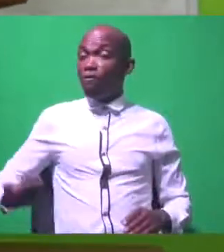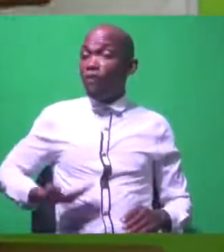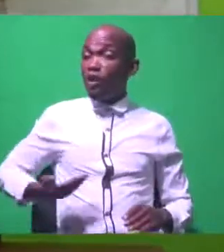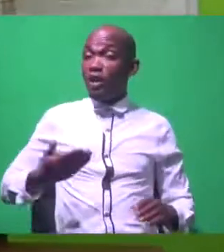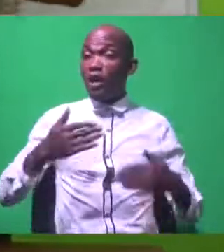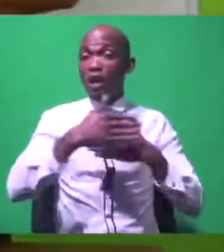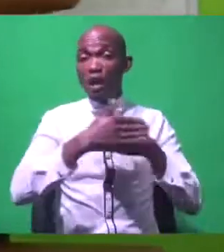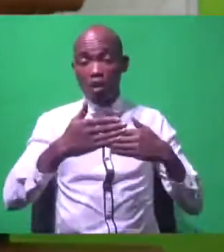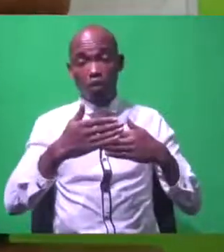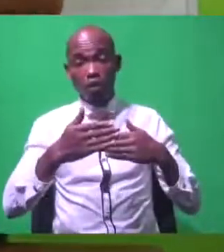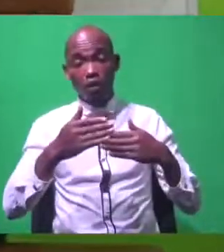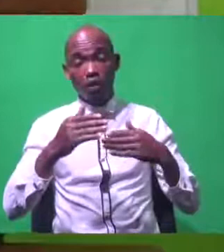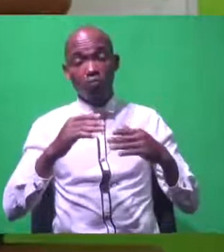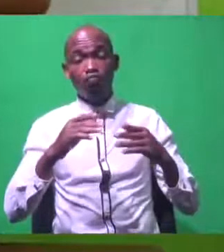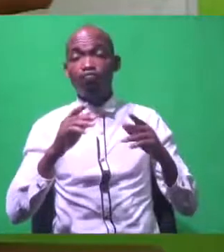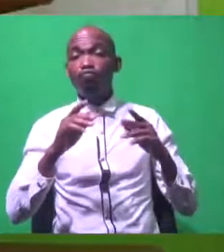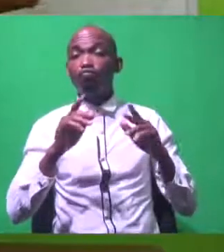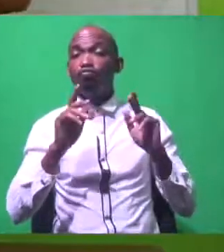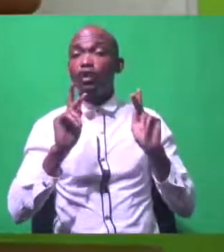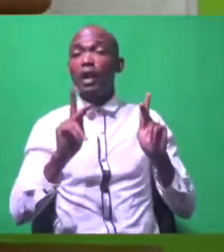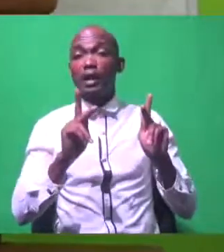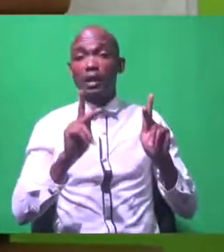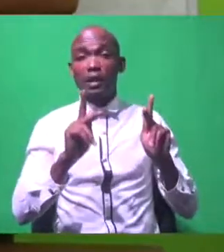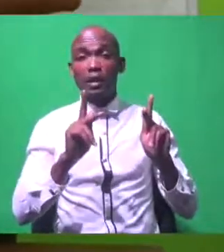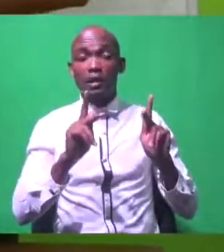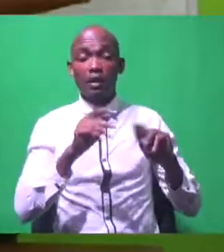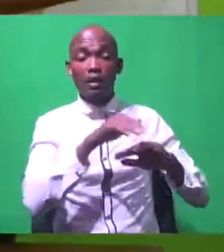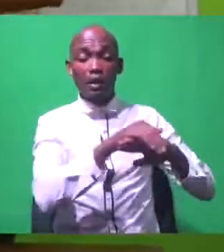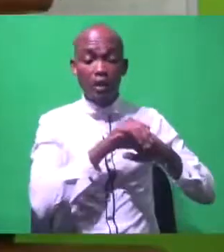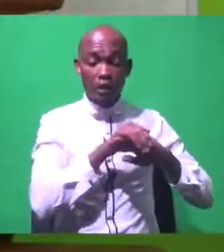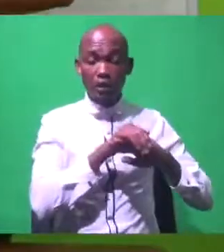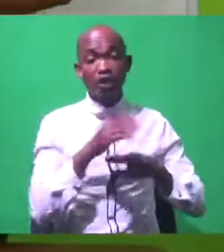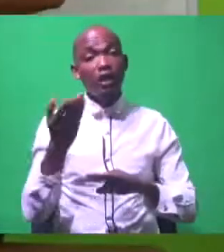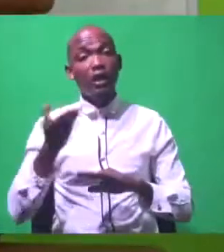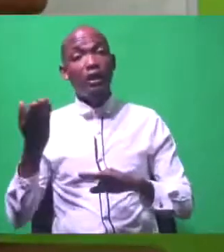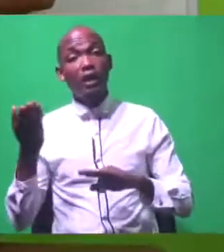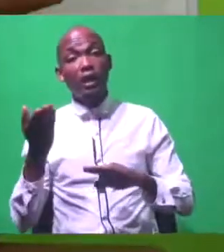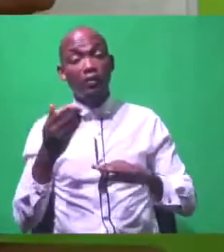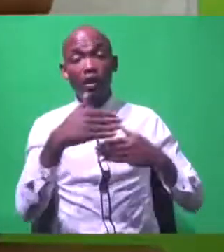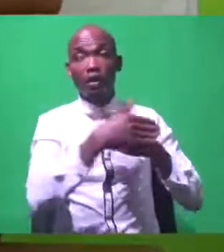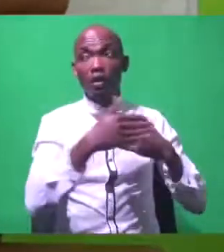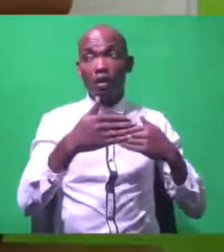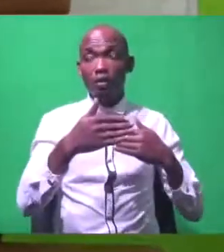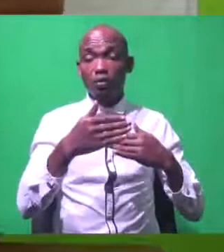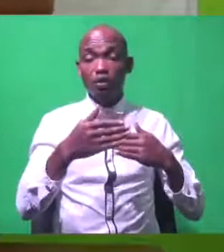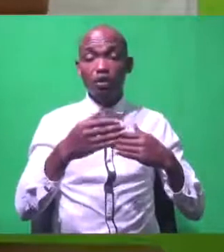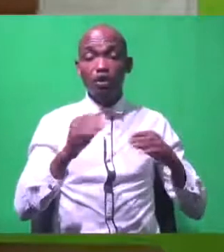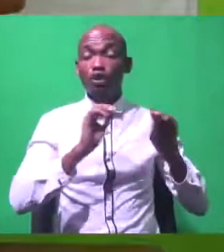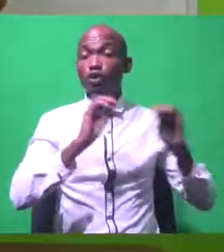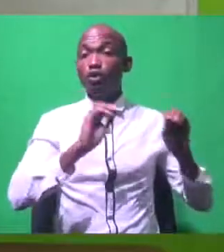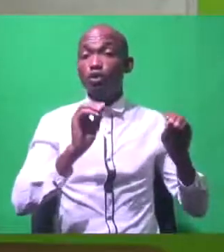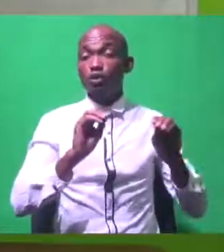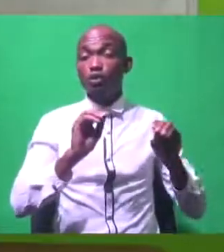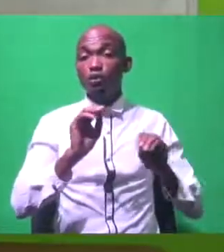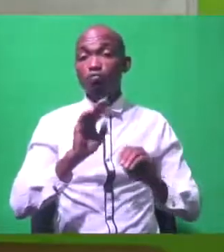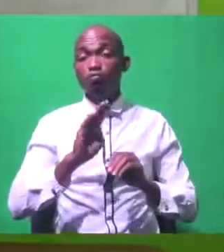and other languages brought by colonialists were used